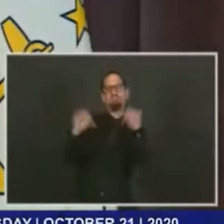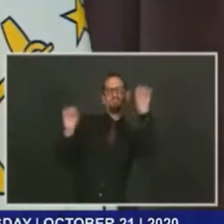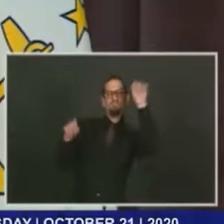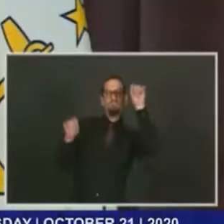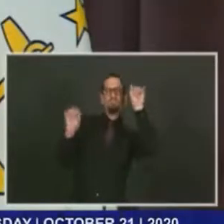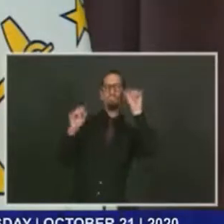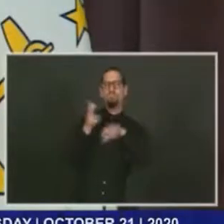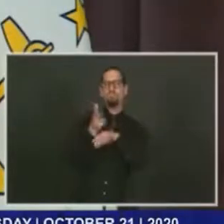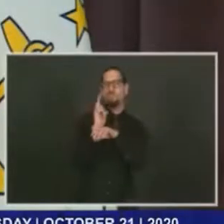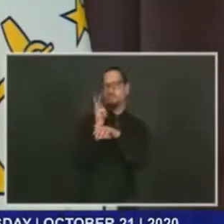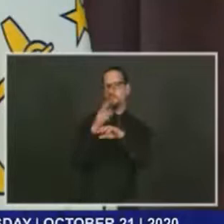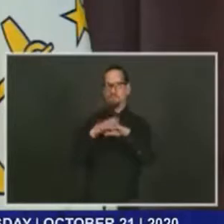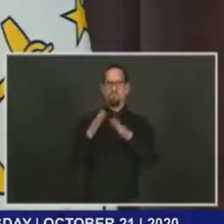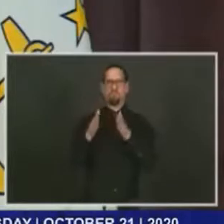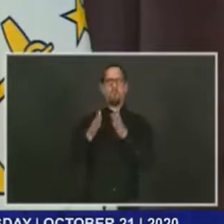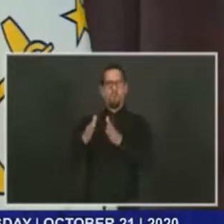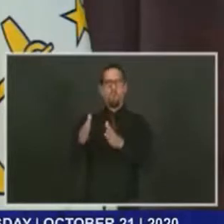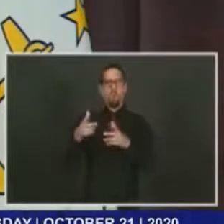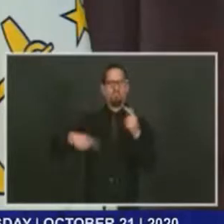And I